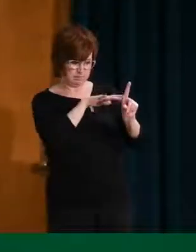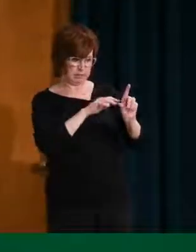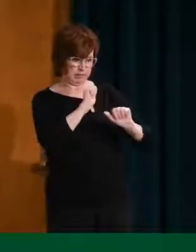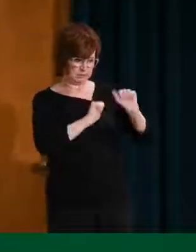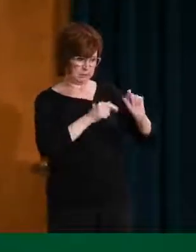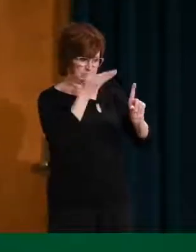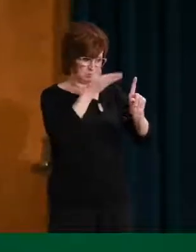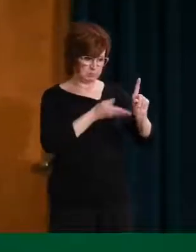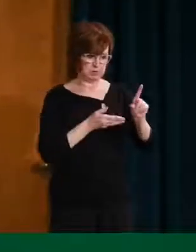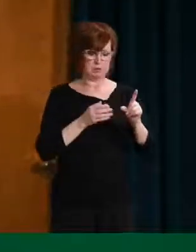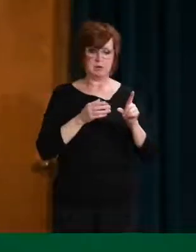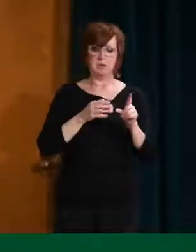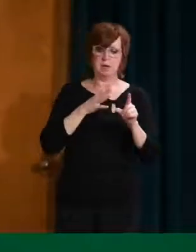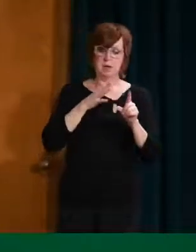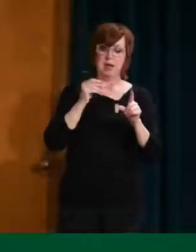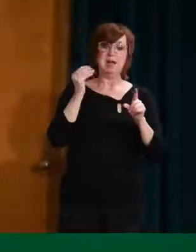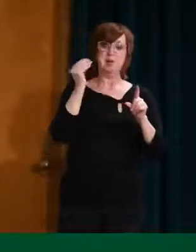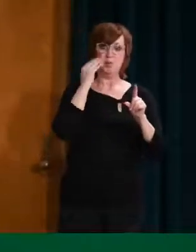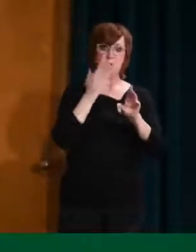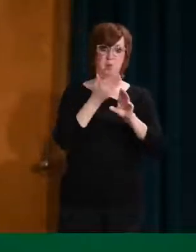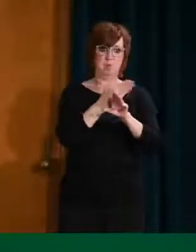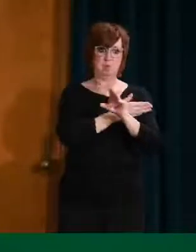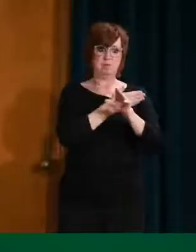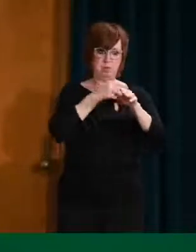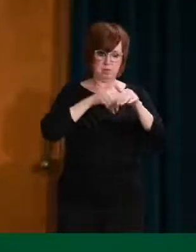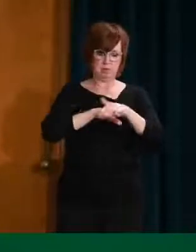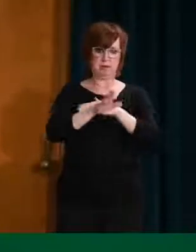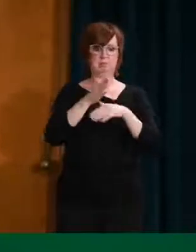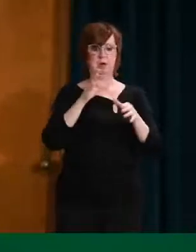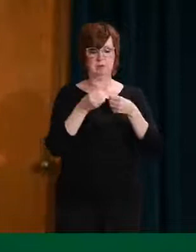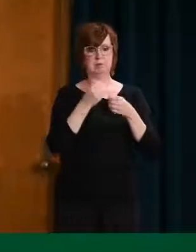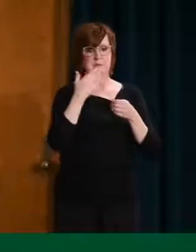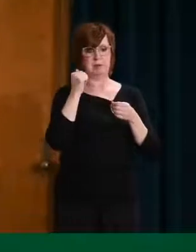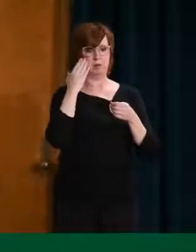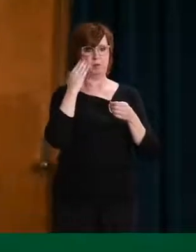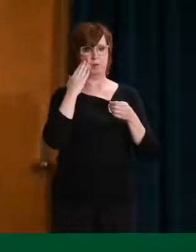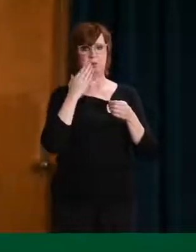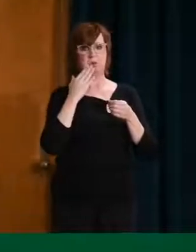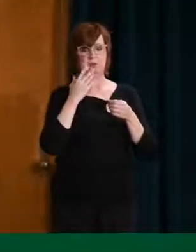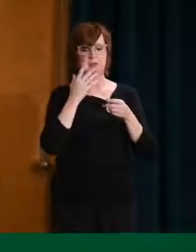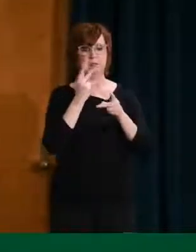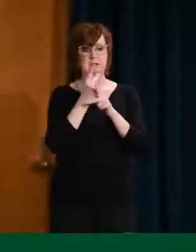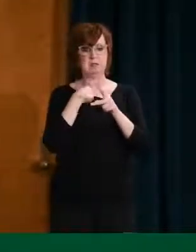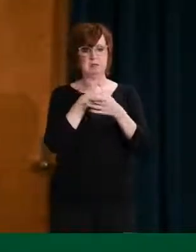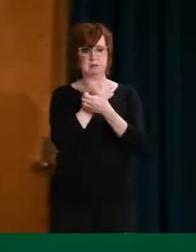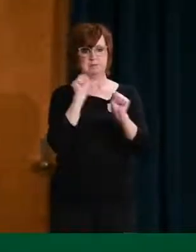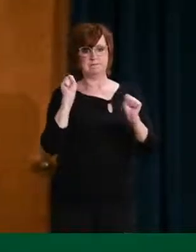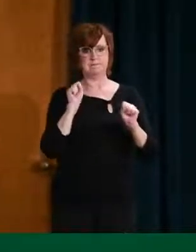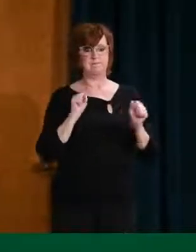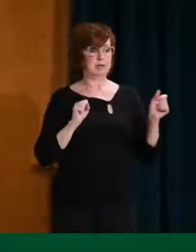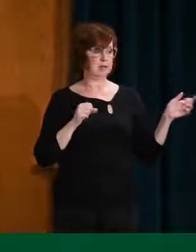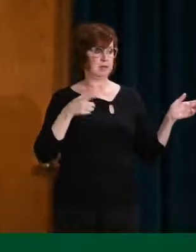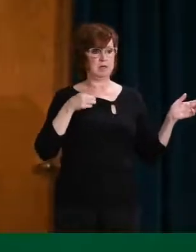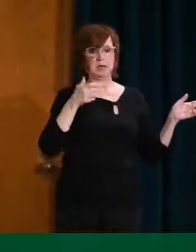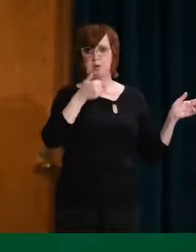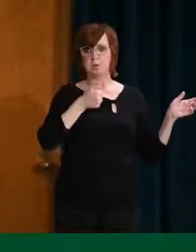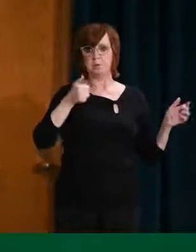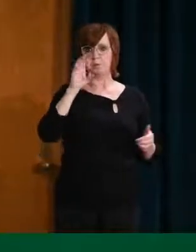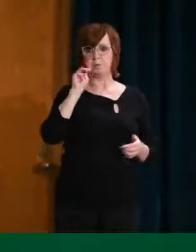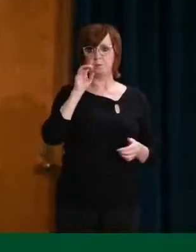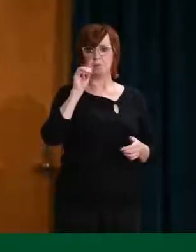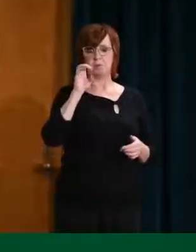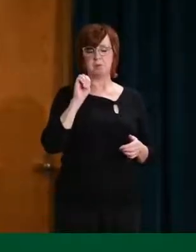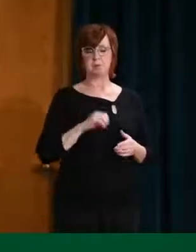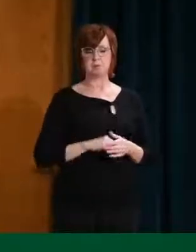sure that we know what's happening with our staff, as Dr. Shahab has reported. I would just add to that, has been discussed here a number of